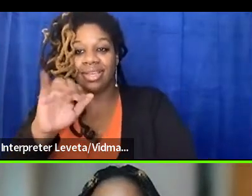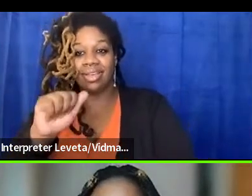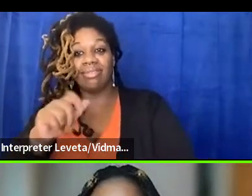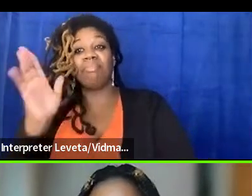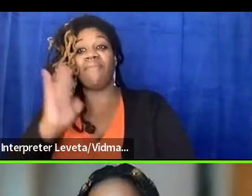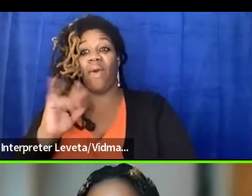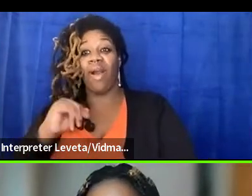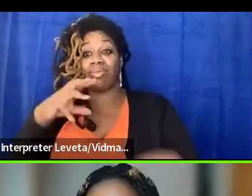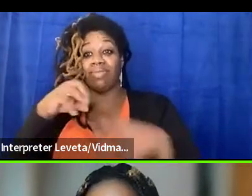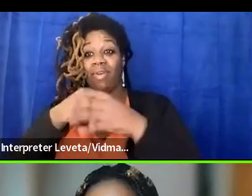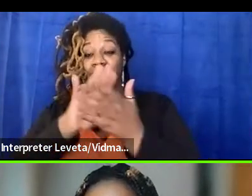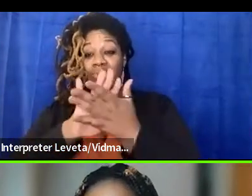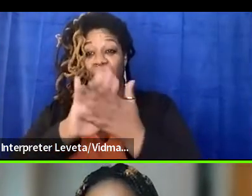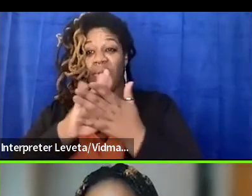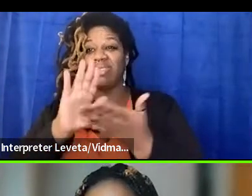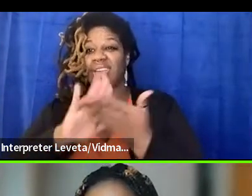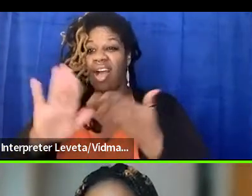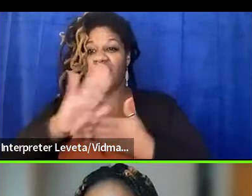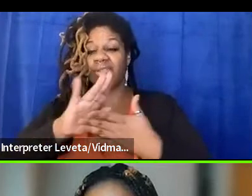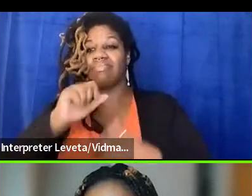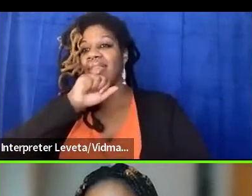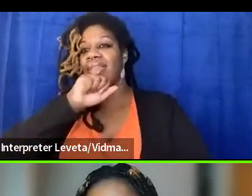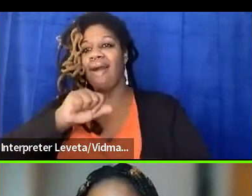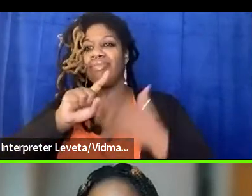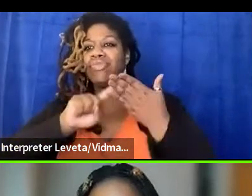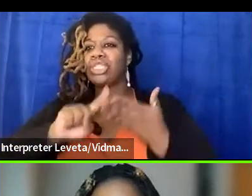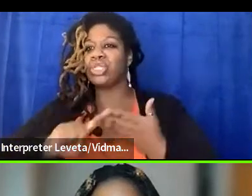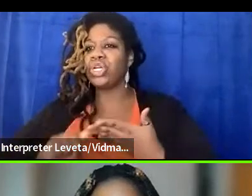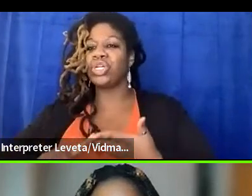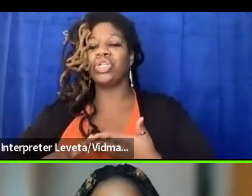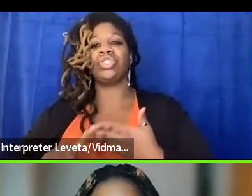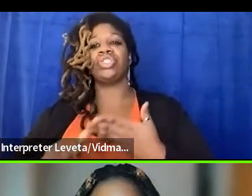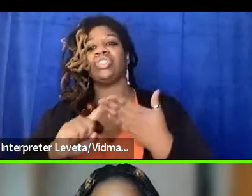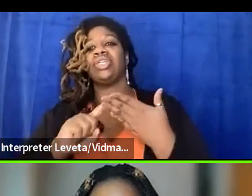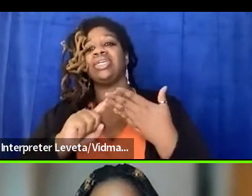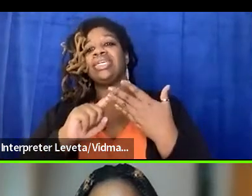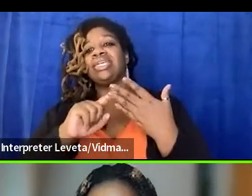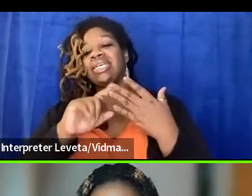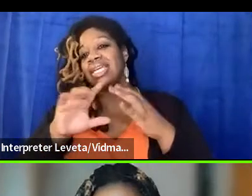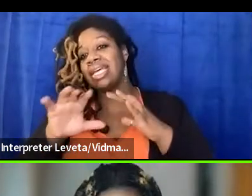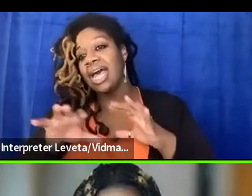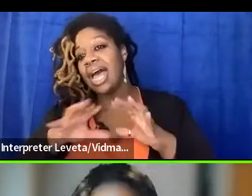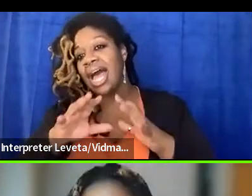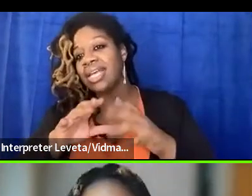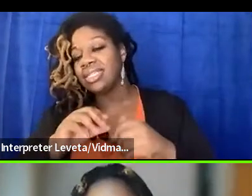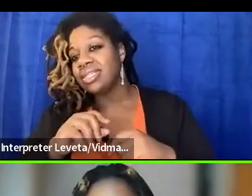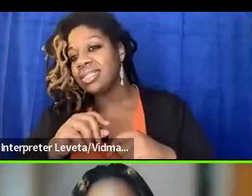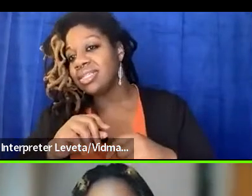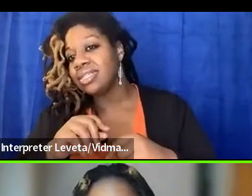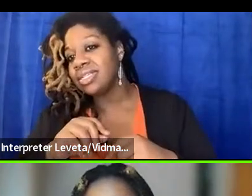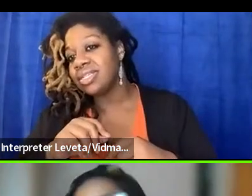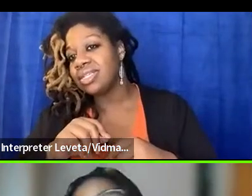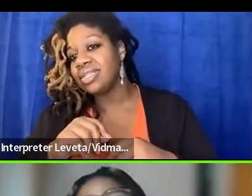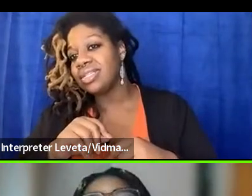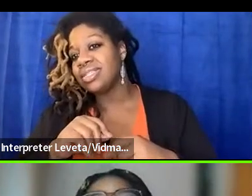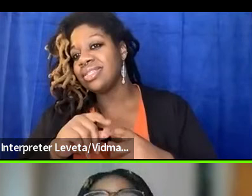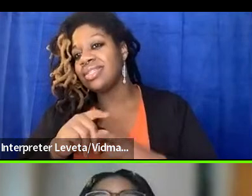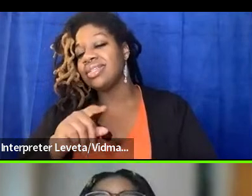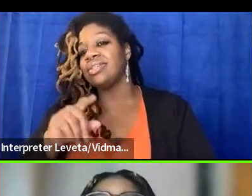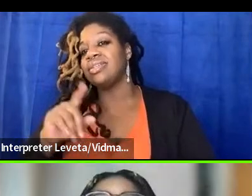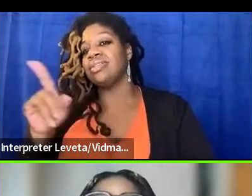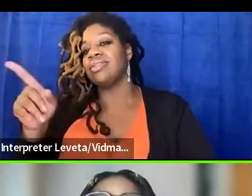I loved doing research. I did crab research over at Scripps Institution of